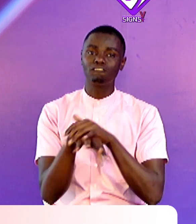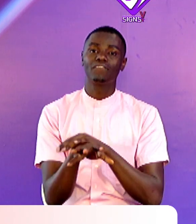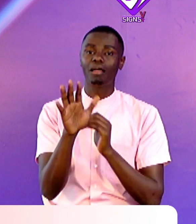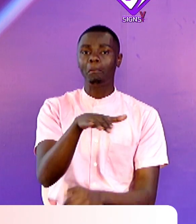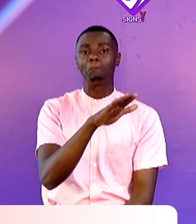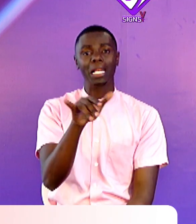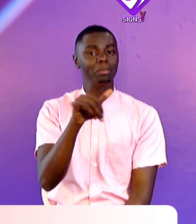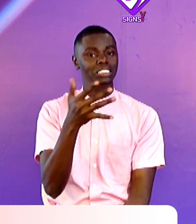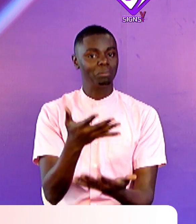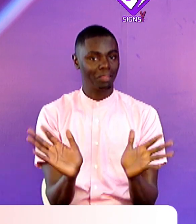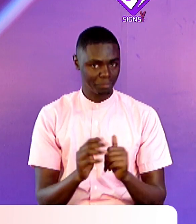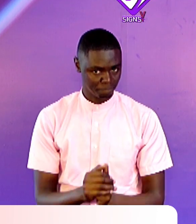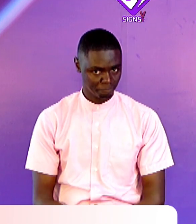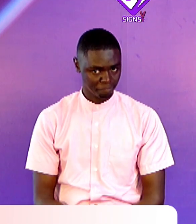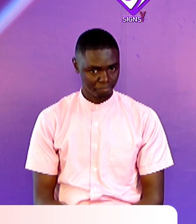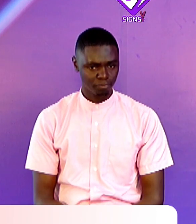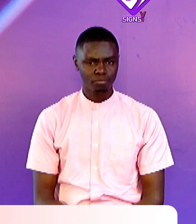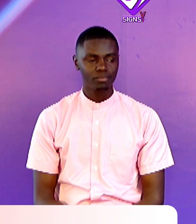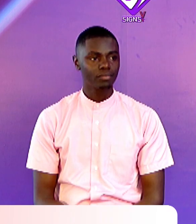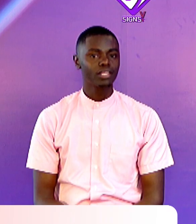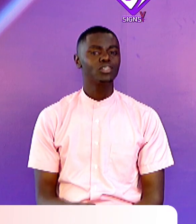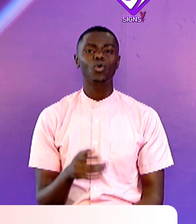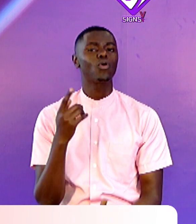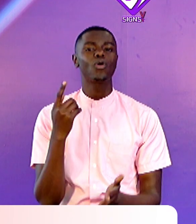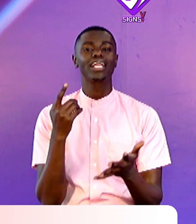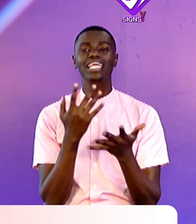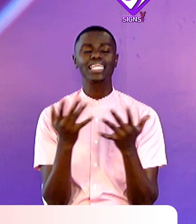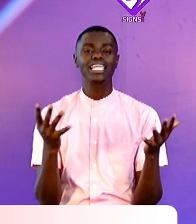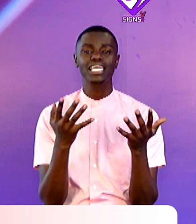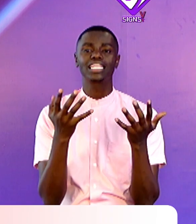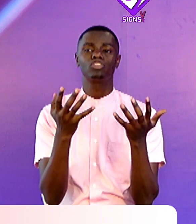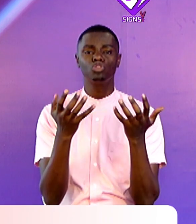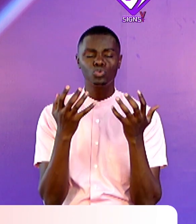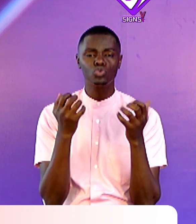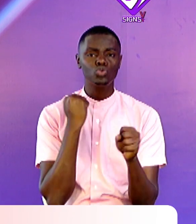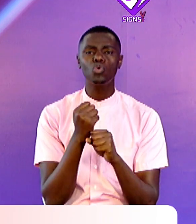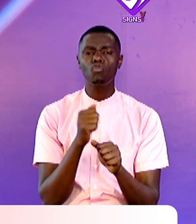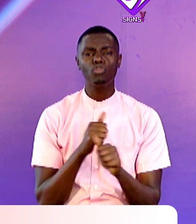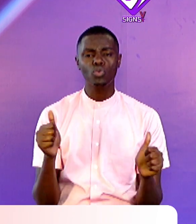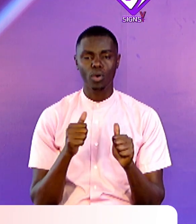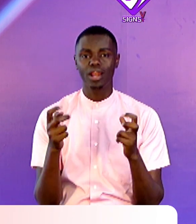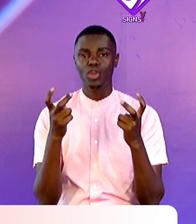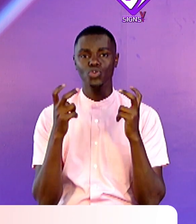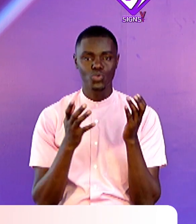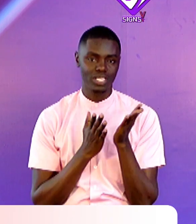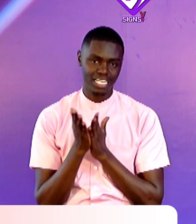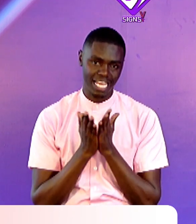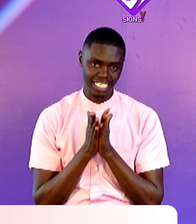you. You see, what happens when you do very well? You get so excited.